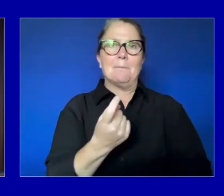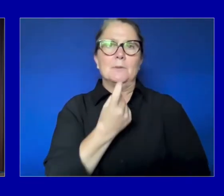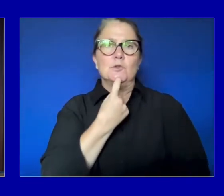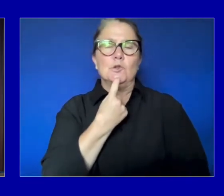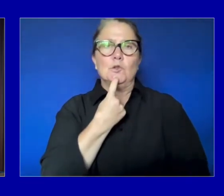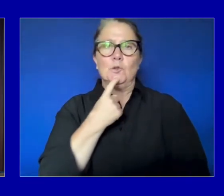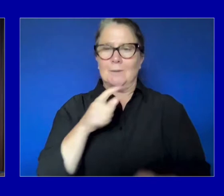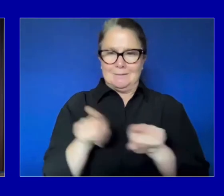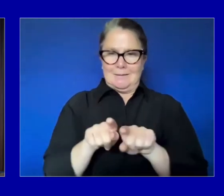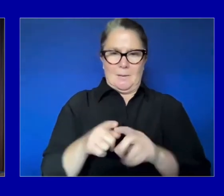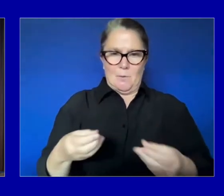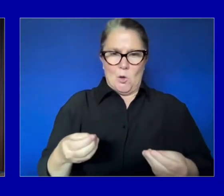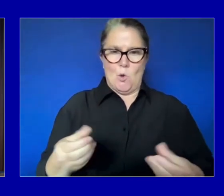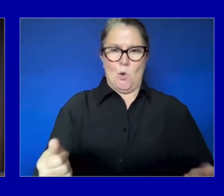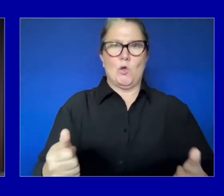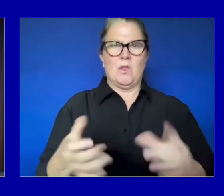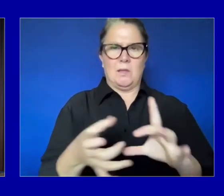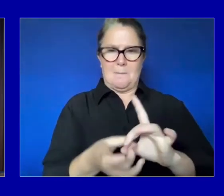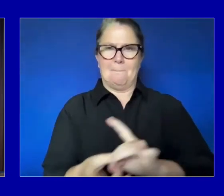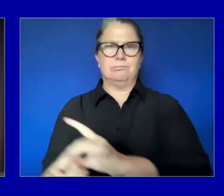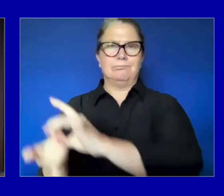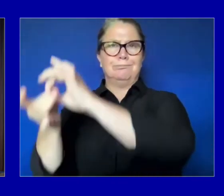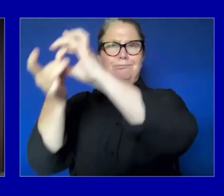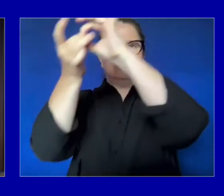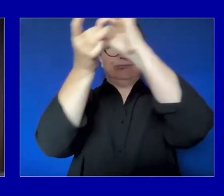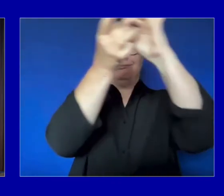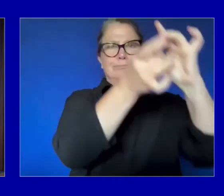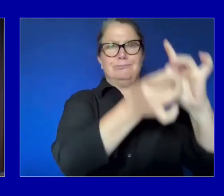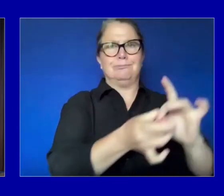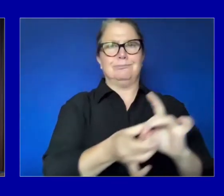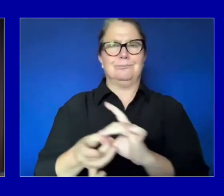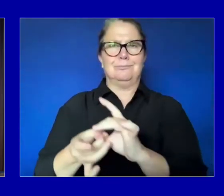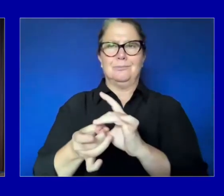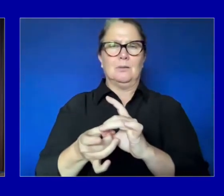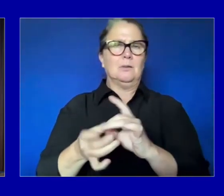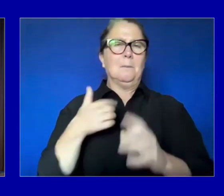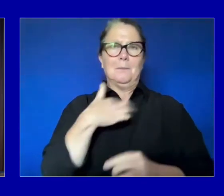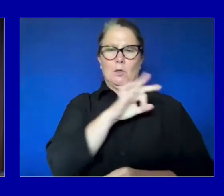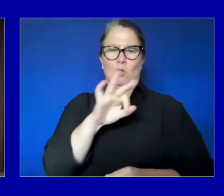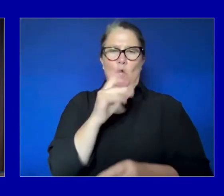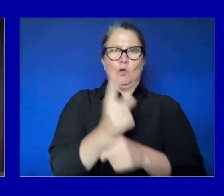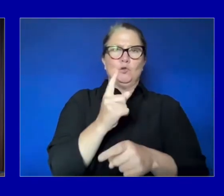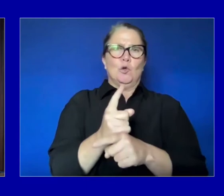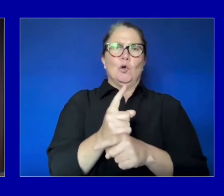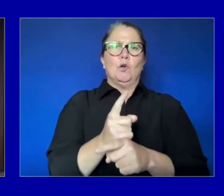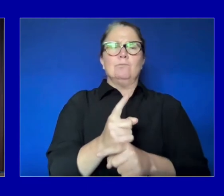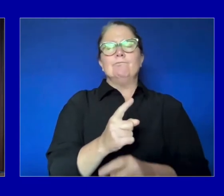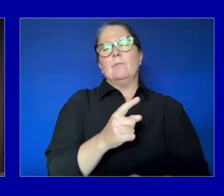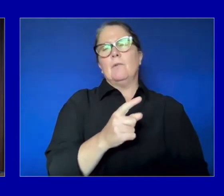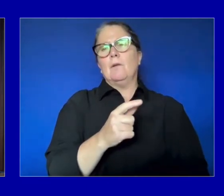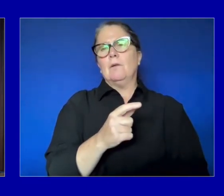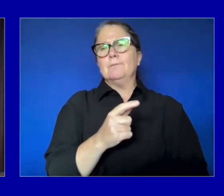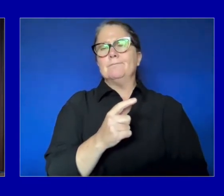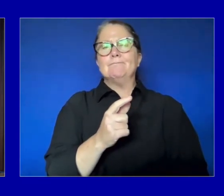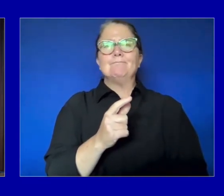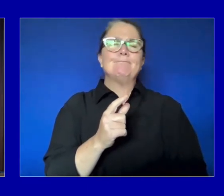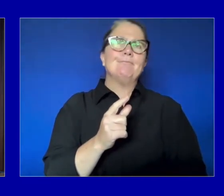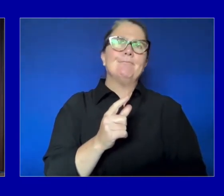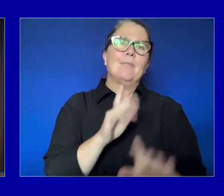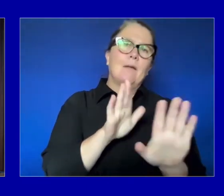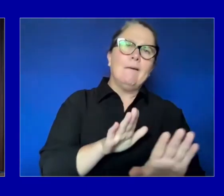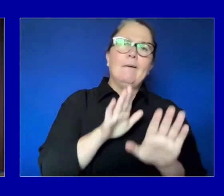environmental imperative. That's who we are. And that's how we, that's how we ought to treat, um, mother